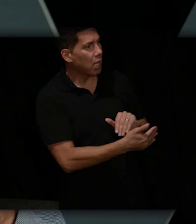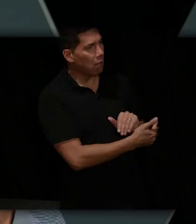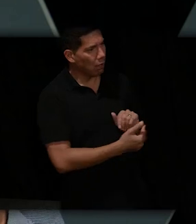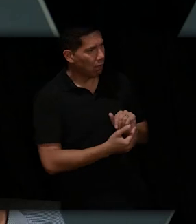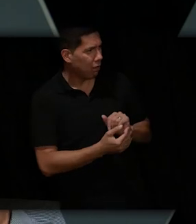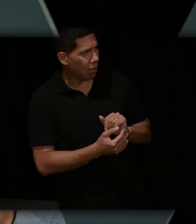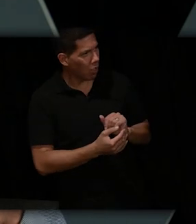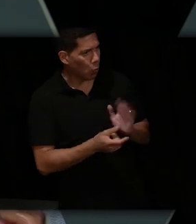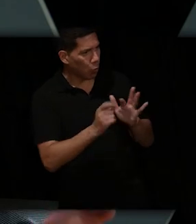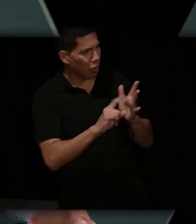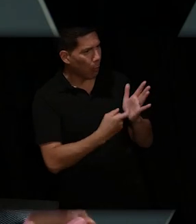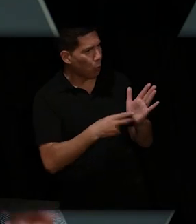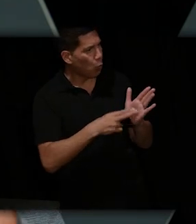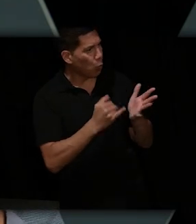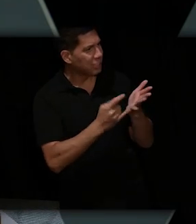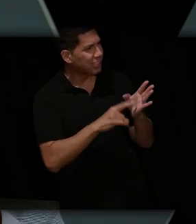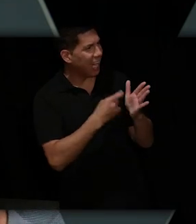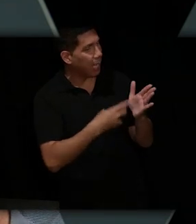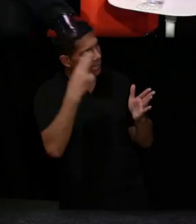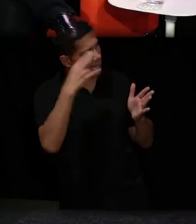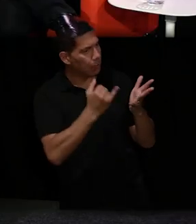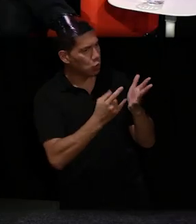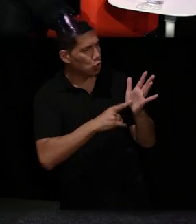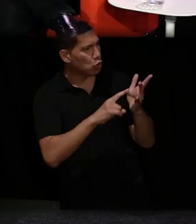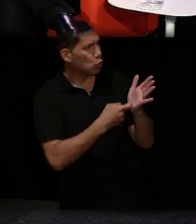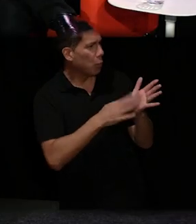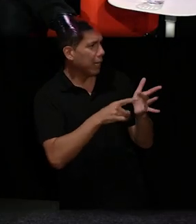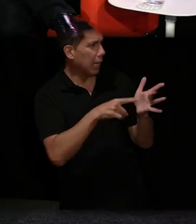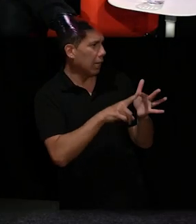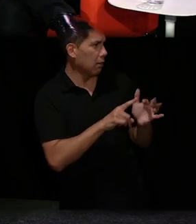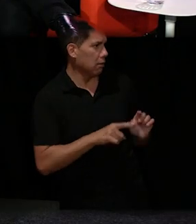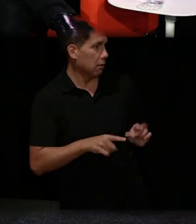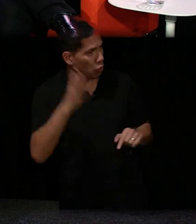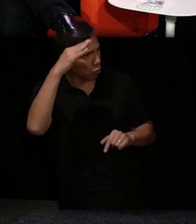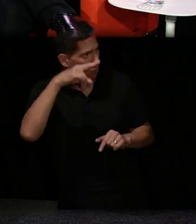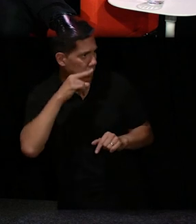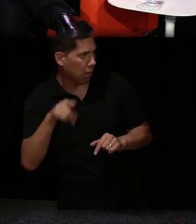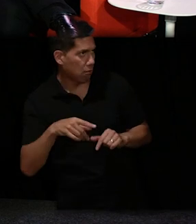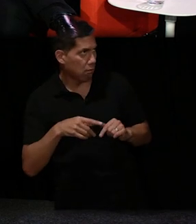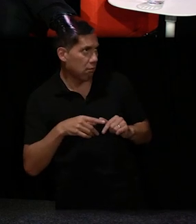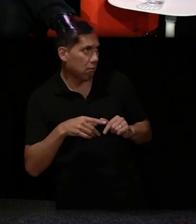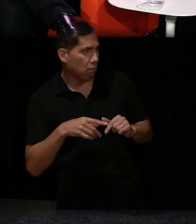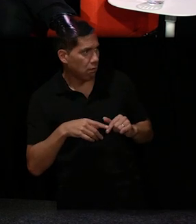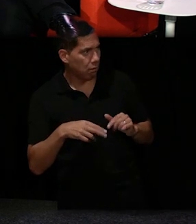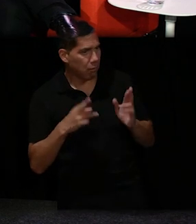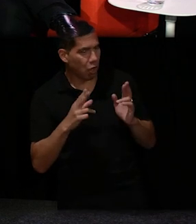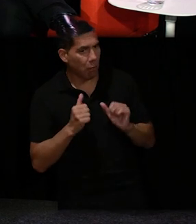named Stormy the way that Donald Trump can. Mm. And I hope that that's the case going forward.